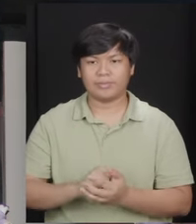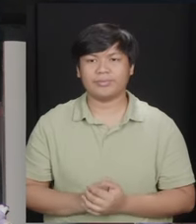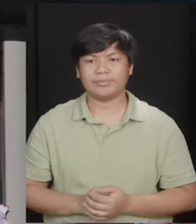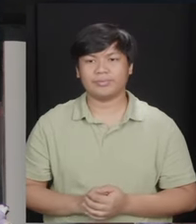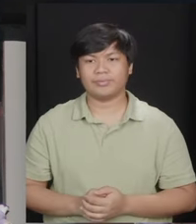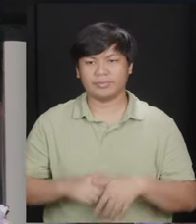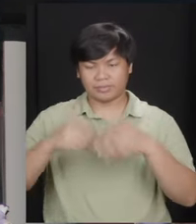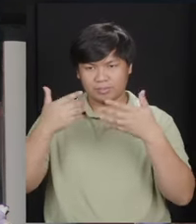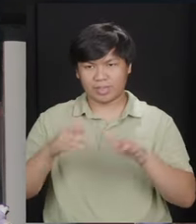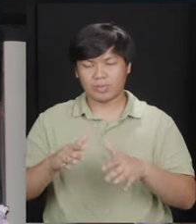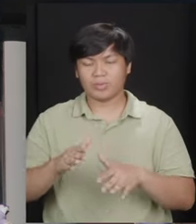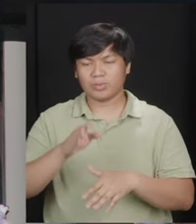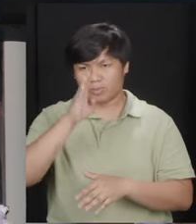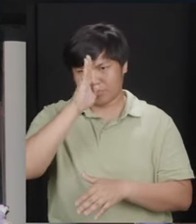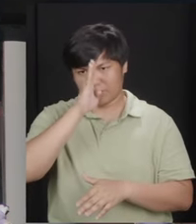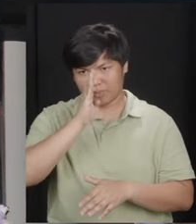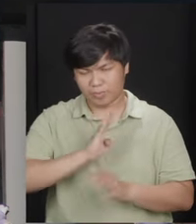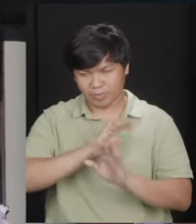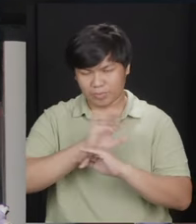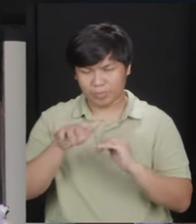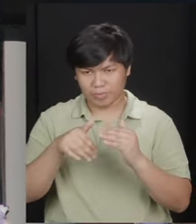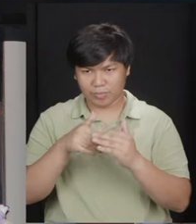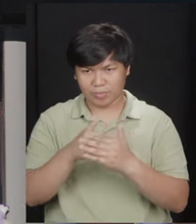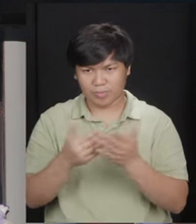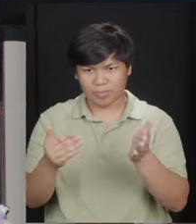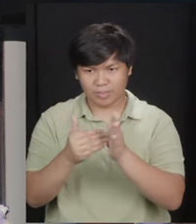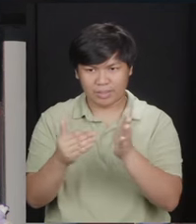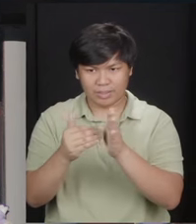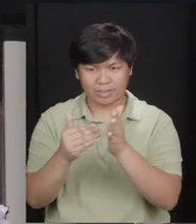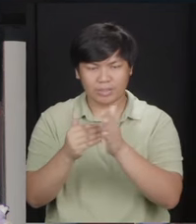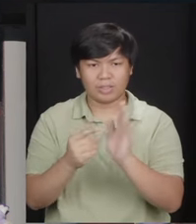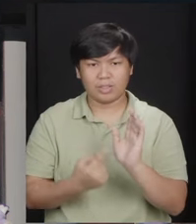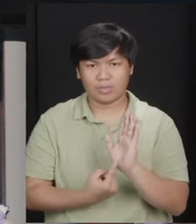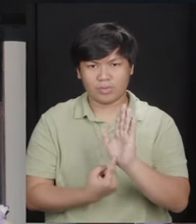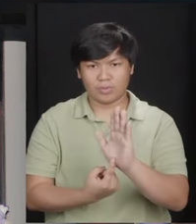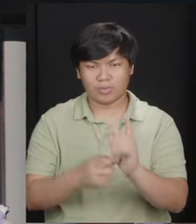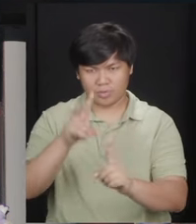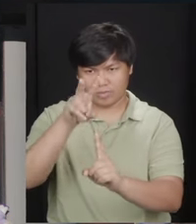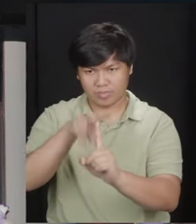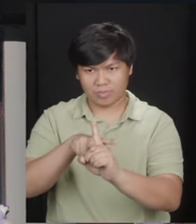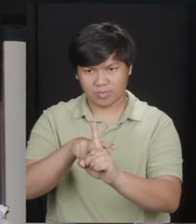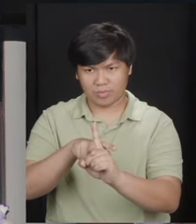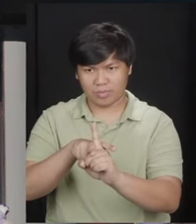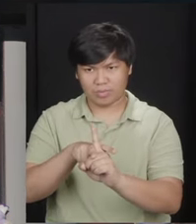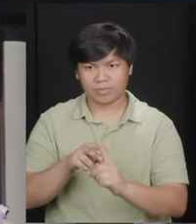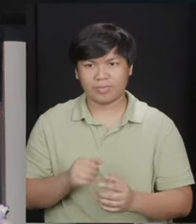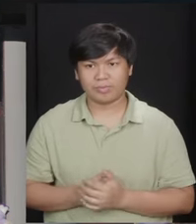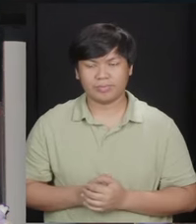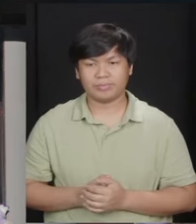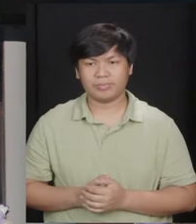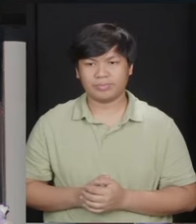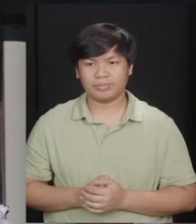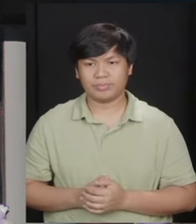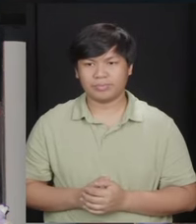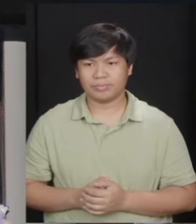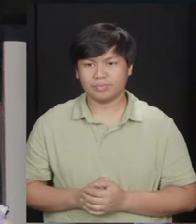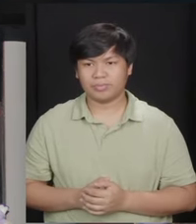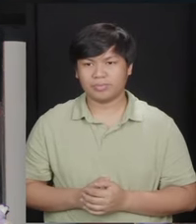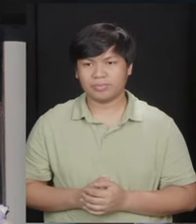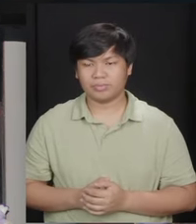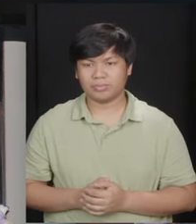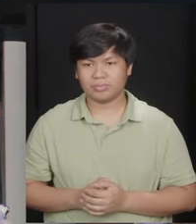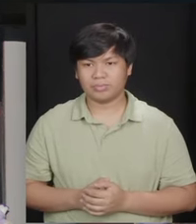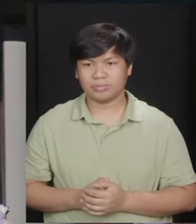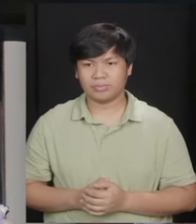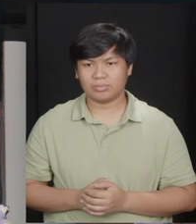Then it's broken. I want to drive a practical application of this without betraying confidence. When